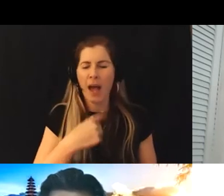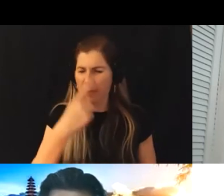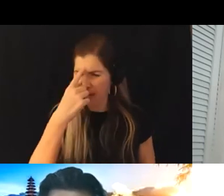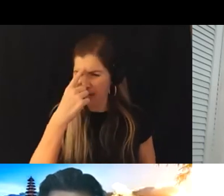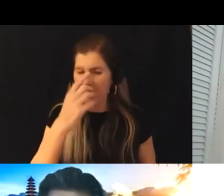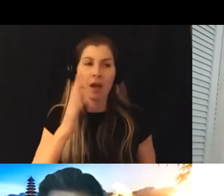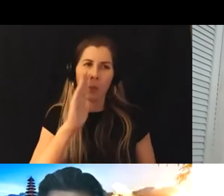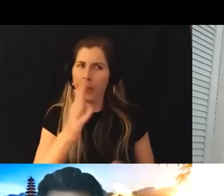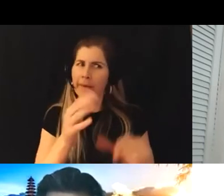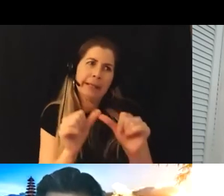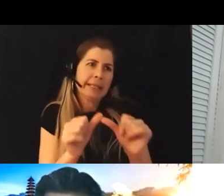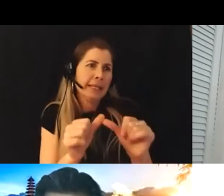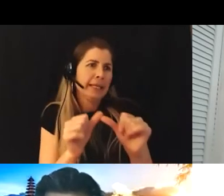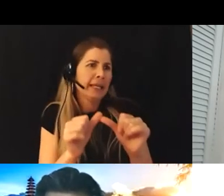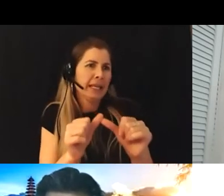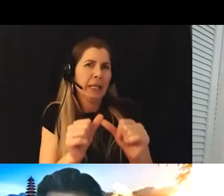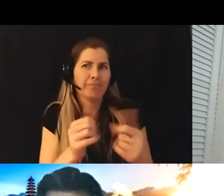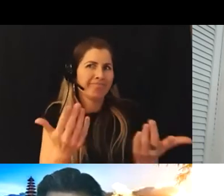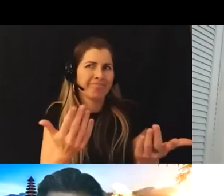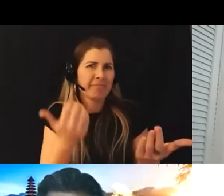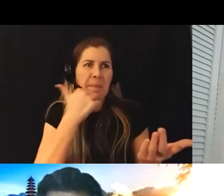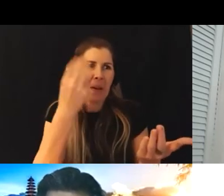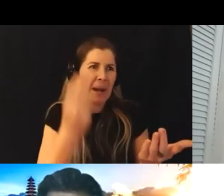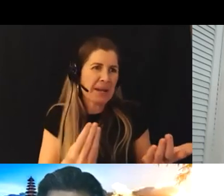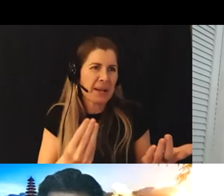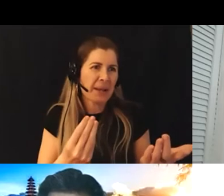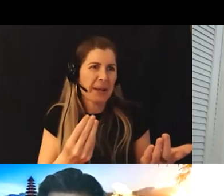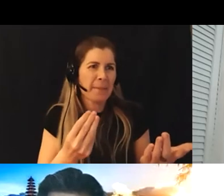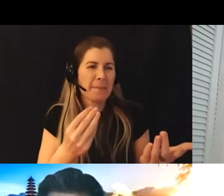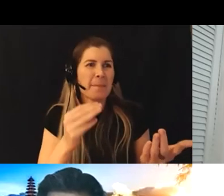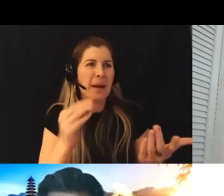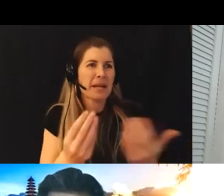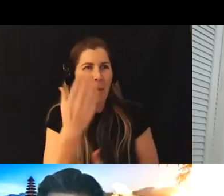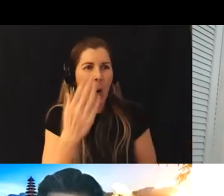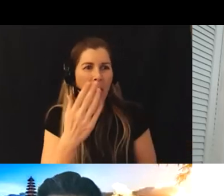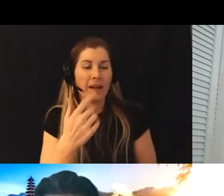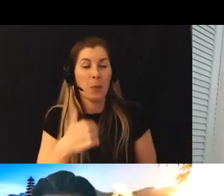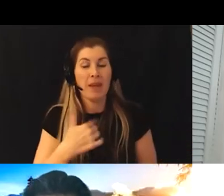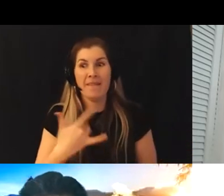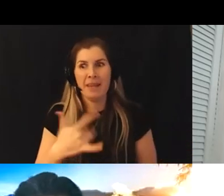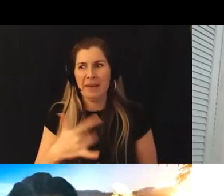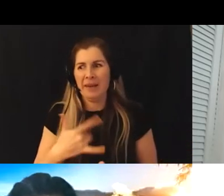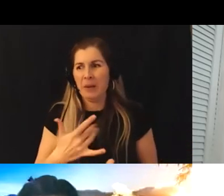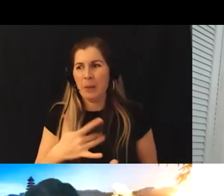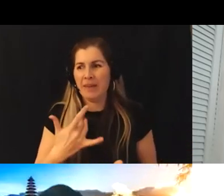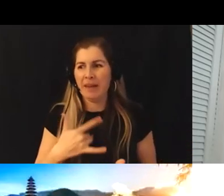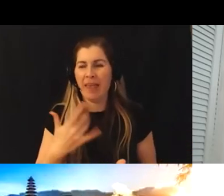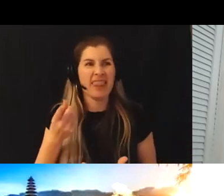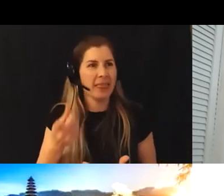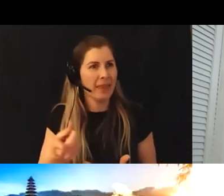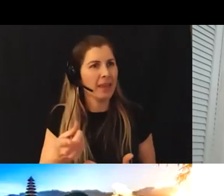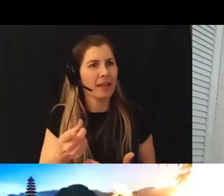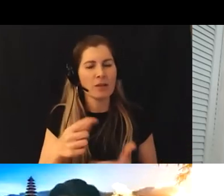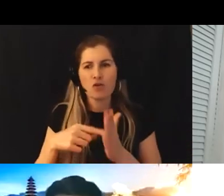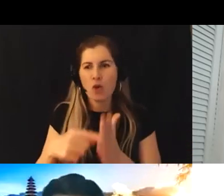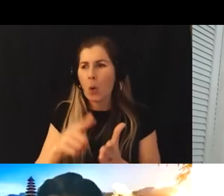keep doing it. I don't know, you know, it's gonna be part of, we're investing in this, and it is becoming part of who we